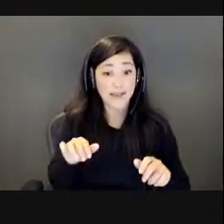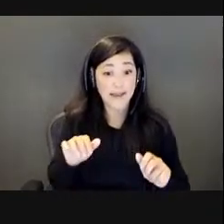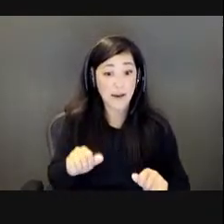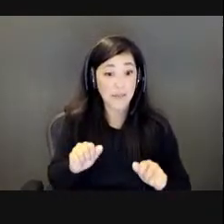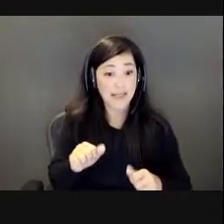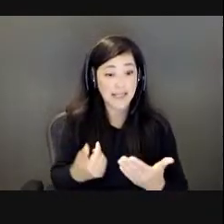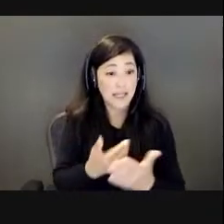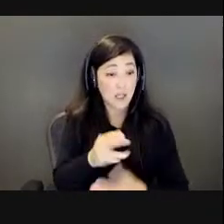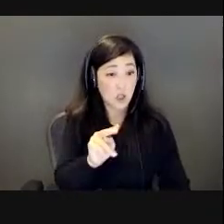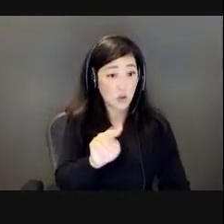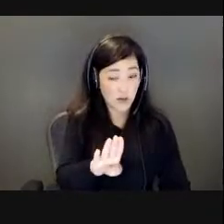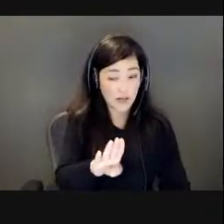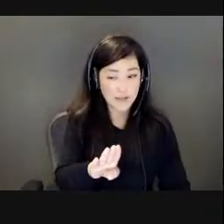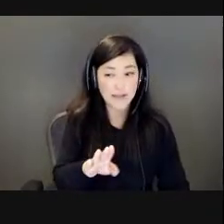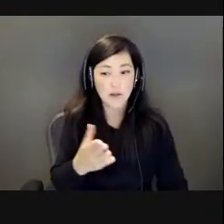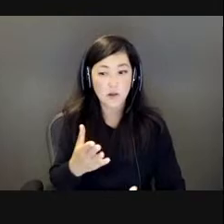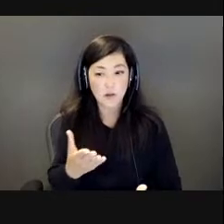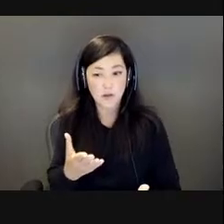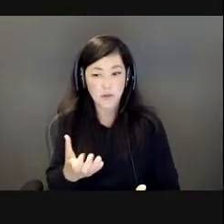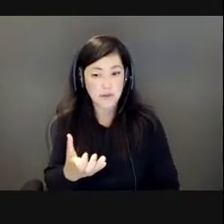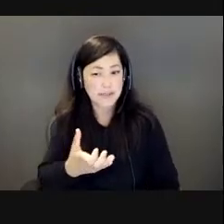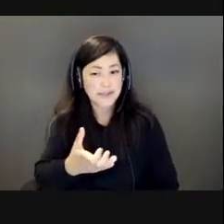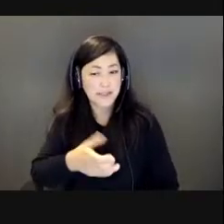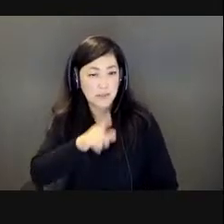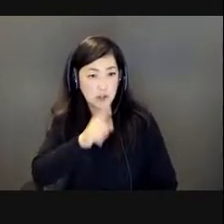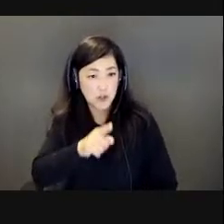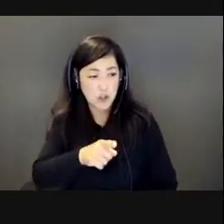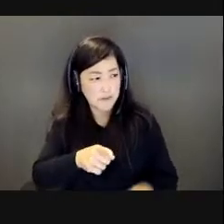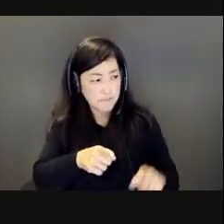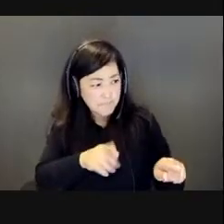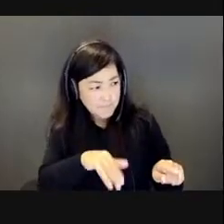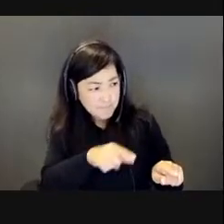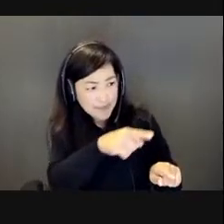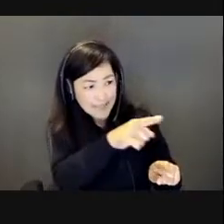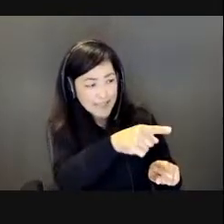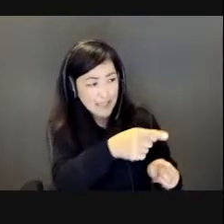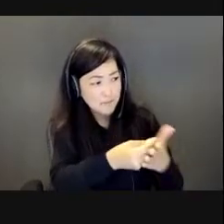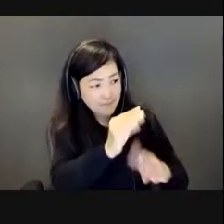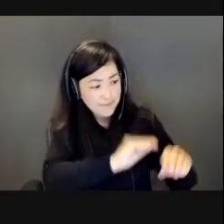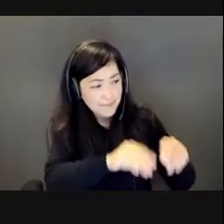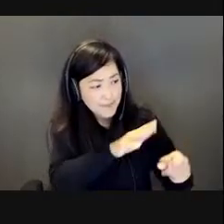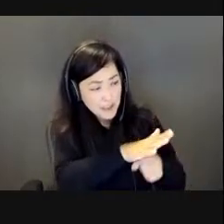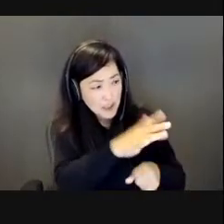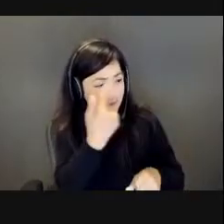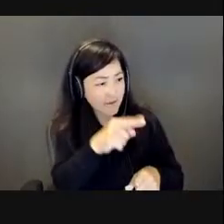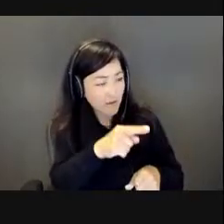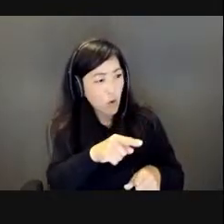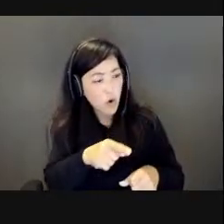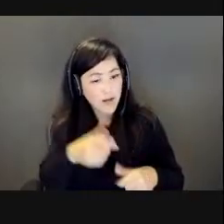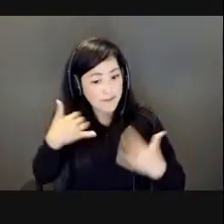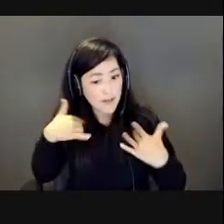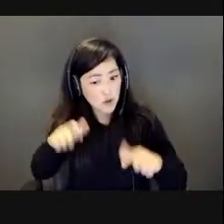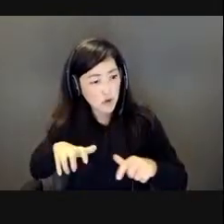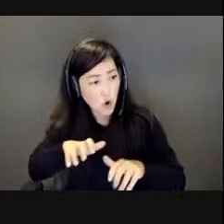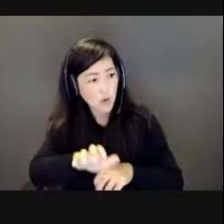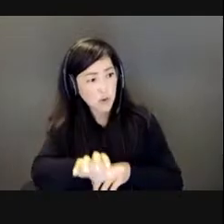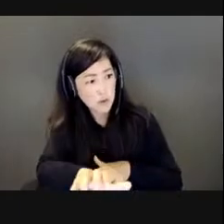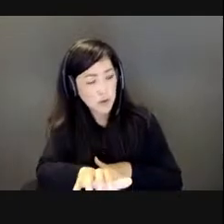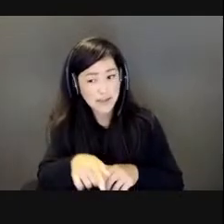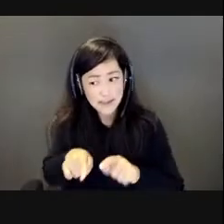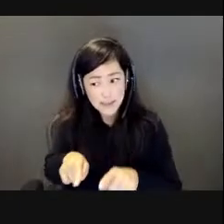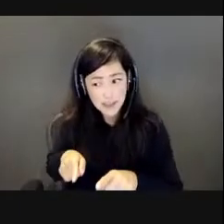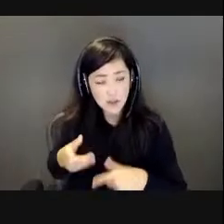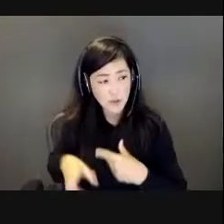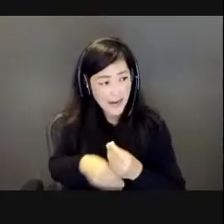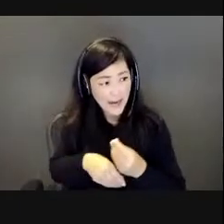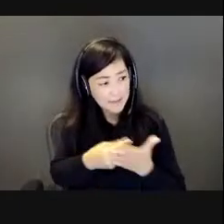to our city councillors about, did you put enough in the budget for snow clearing at bus stops? Did you put enough in the budget for clearing some trails,